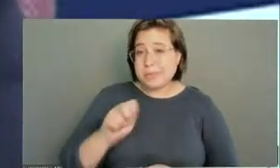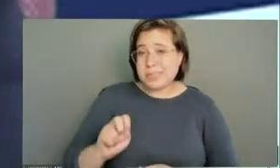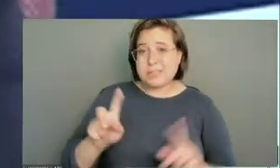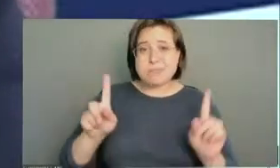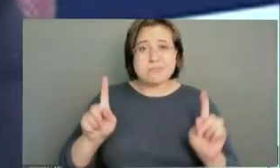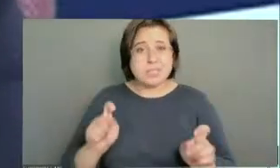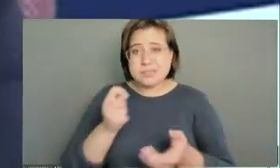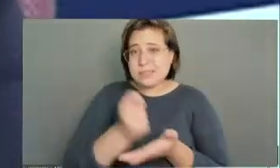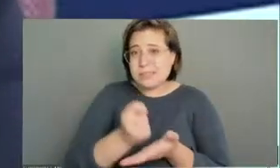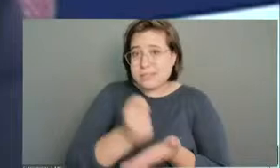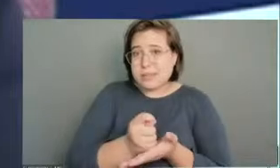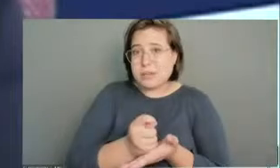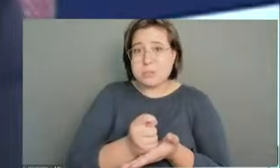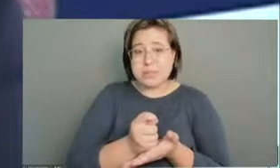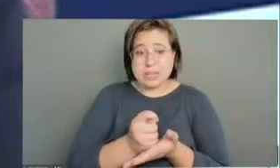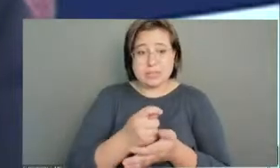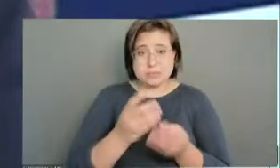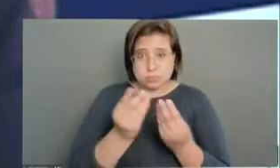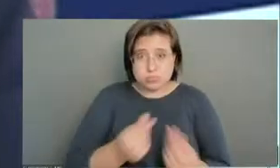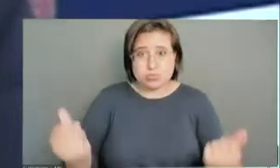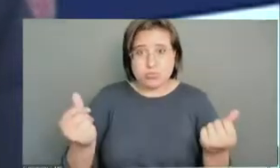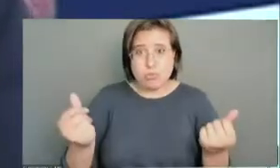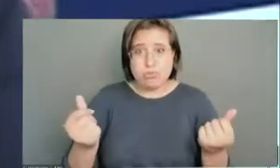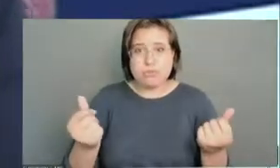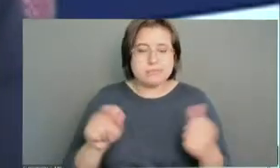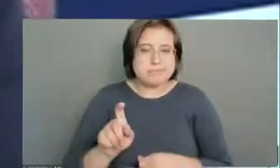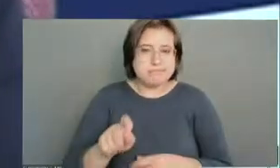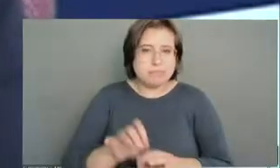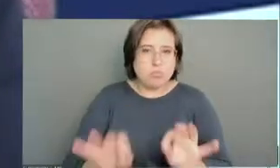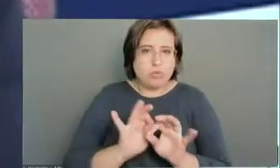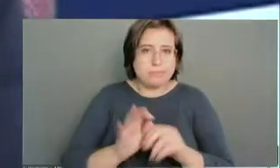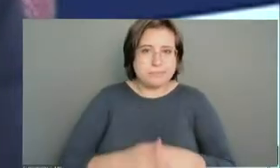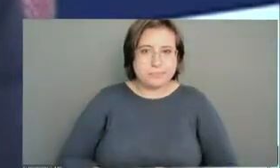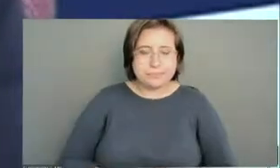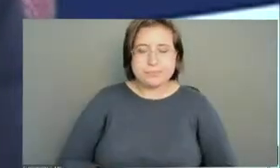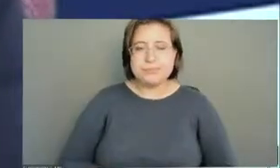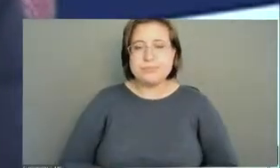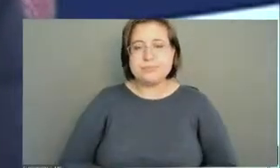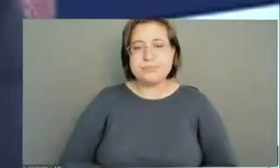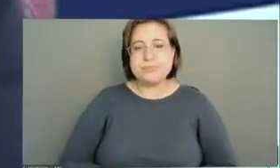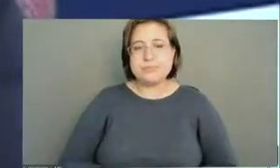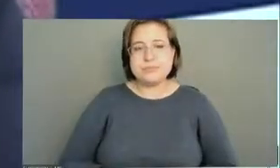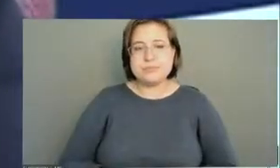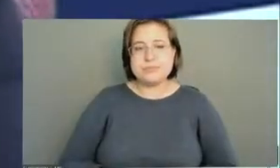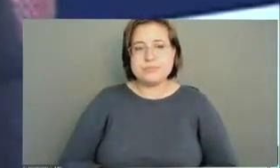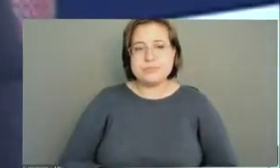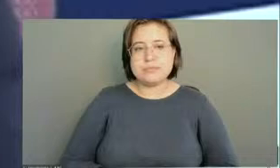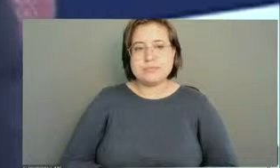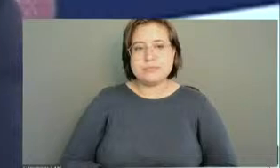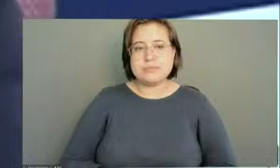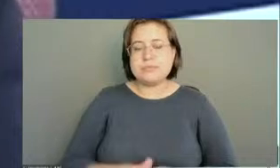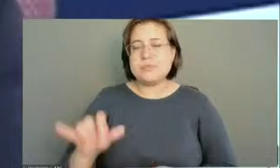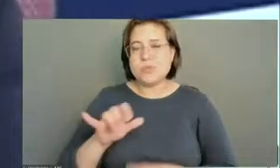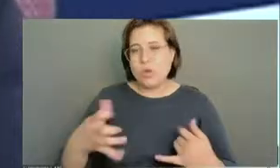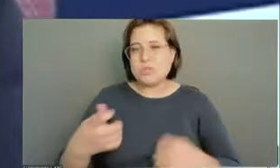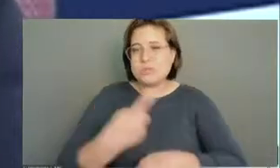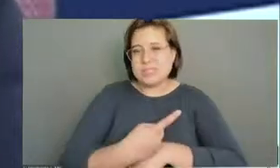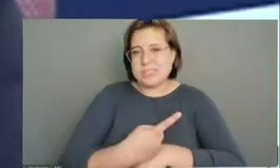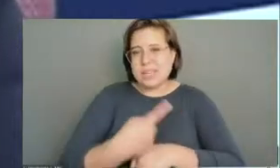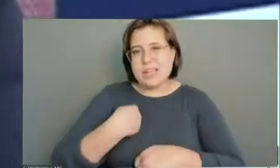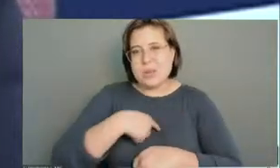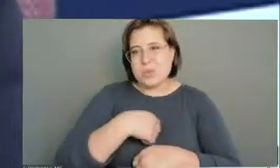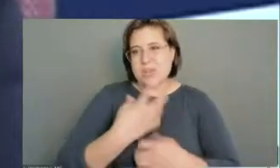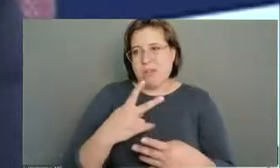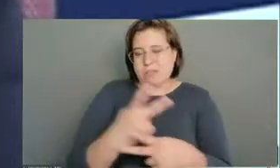vitally important. And today we are also talking about long COVID. We are still learning about the